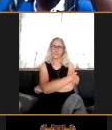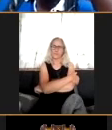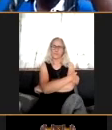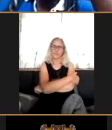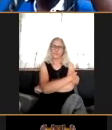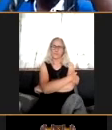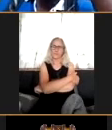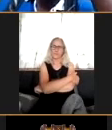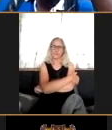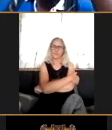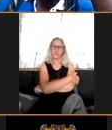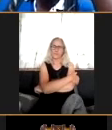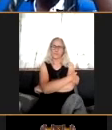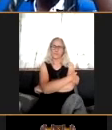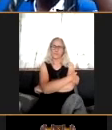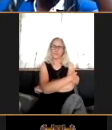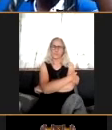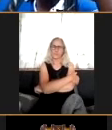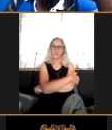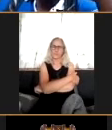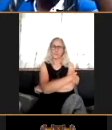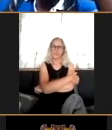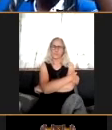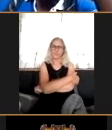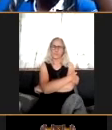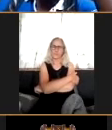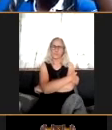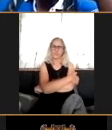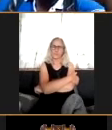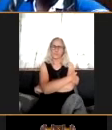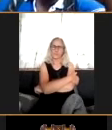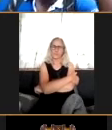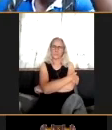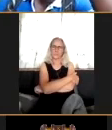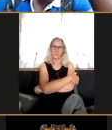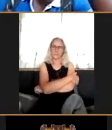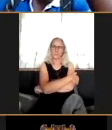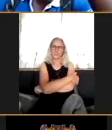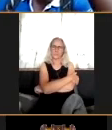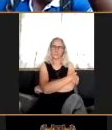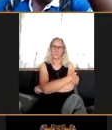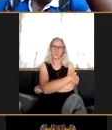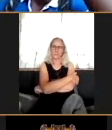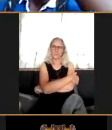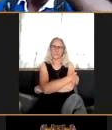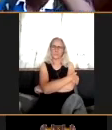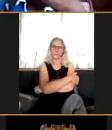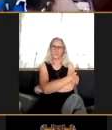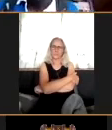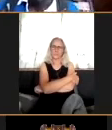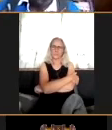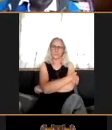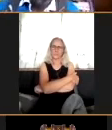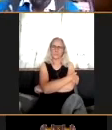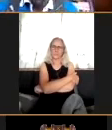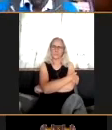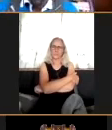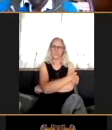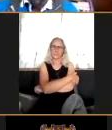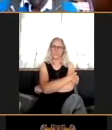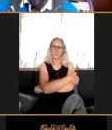to speak in tongues to have this birthright. You don't need to be part of a particular church to live in this